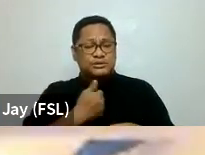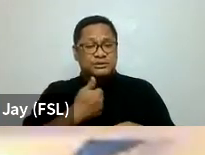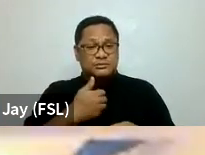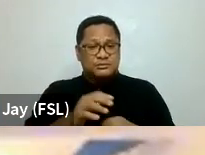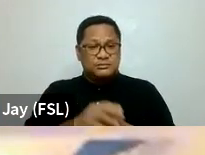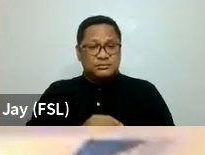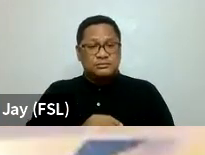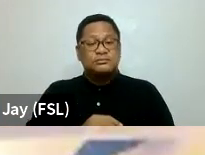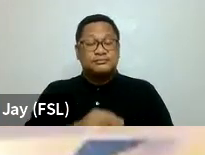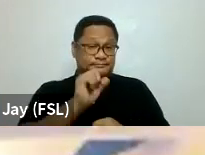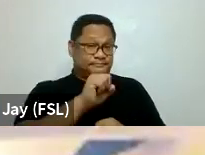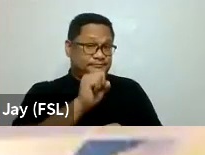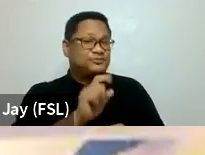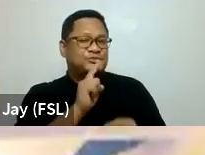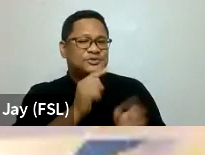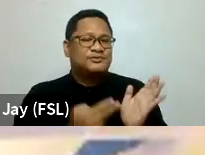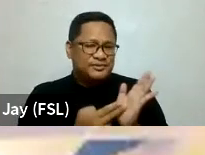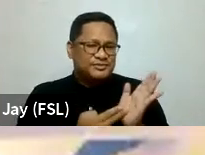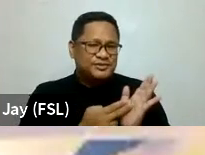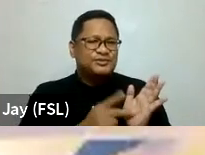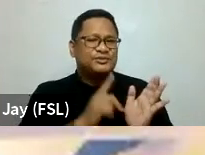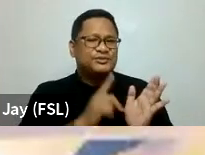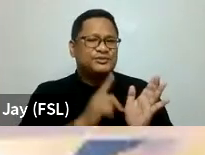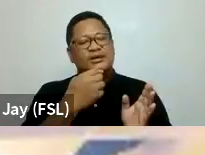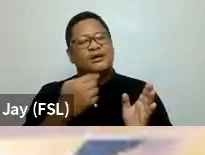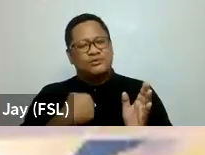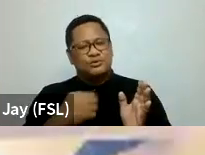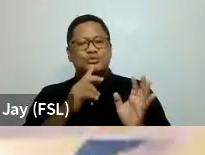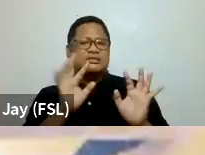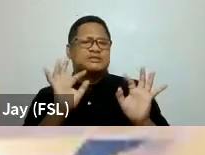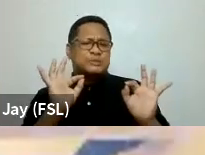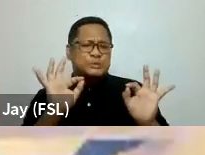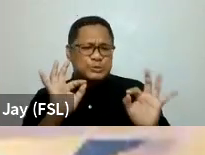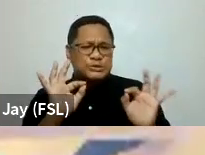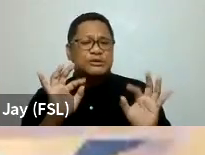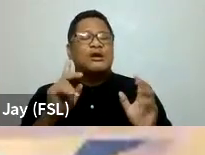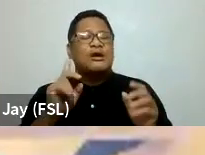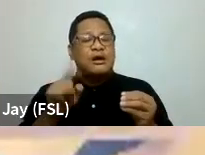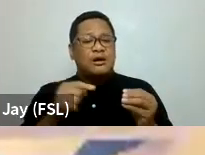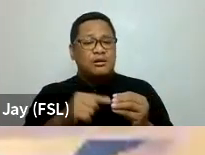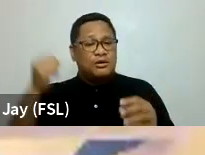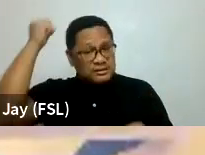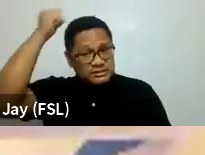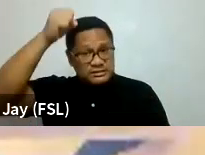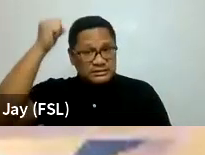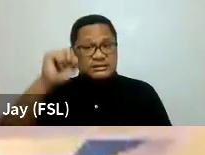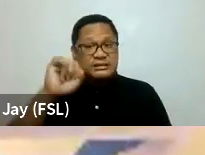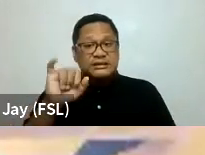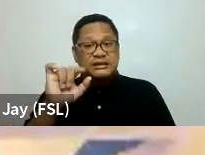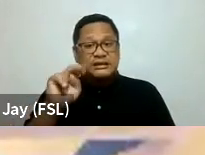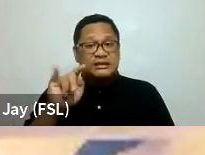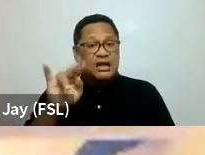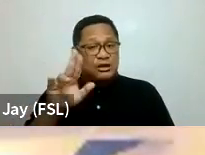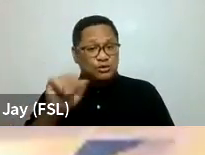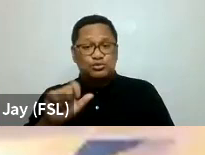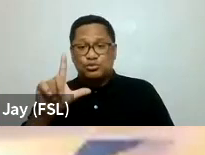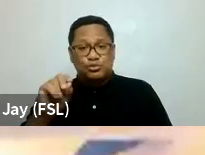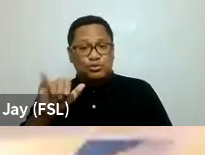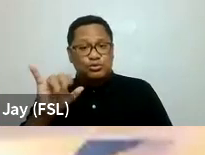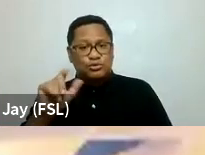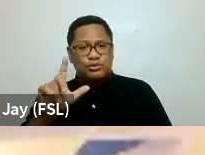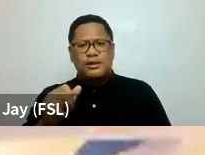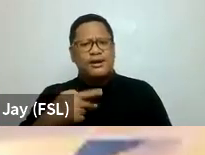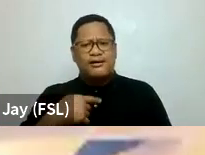be honest with you, it's been wonderful to be in the skin of Ignacio de Loyola. It's been